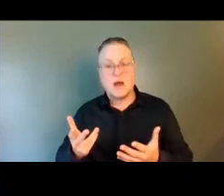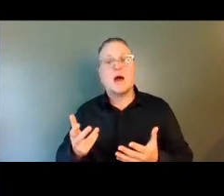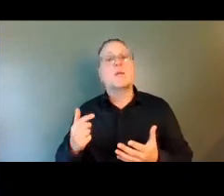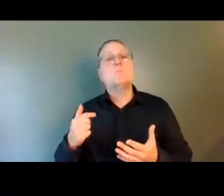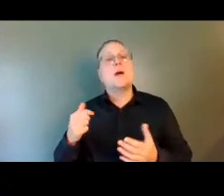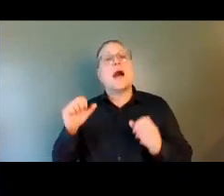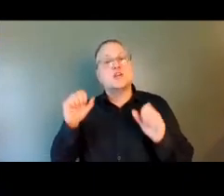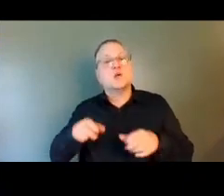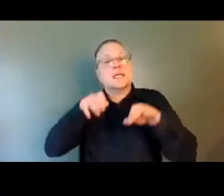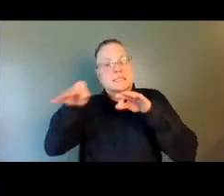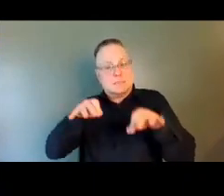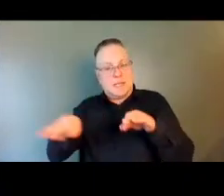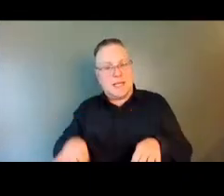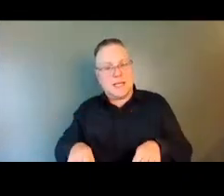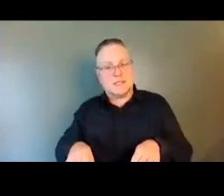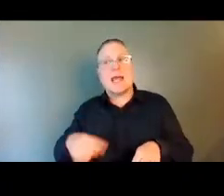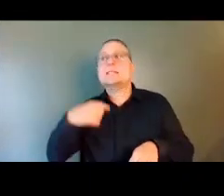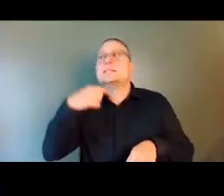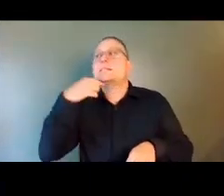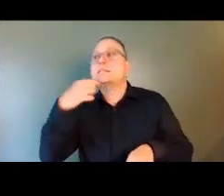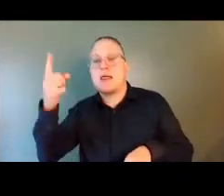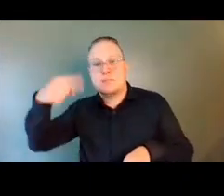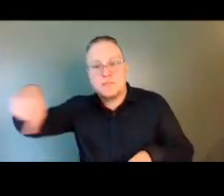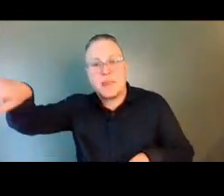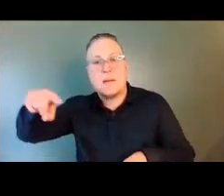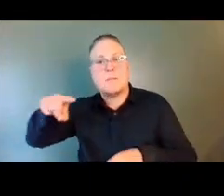power. I decided,